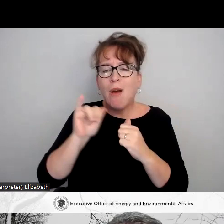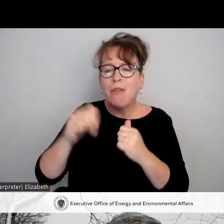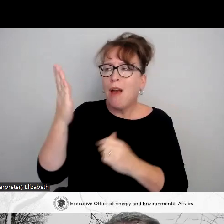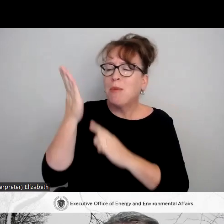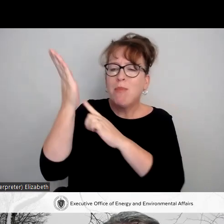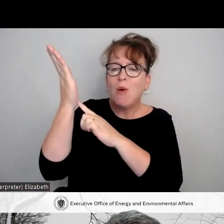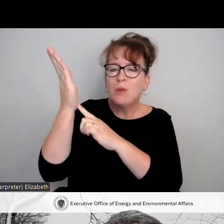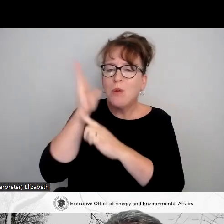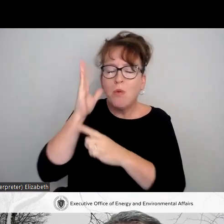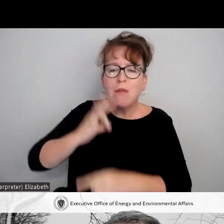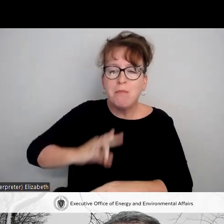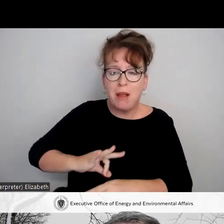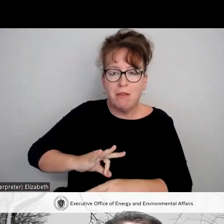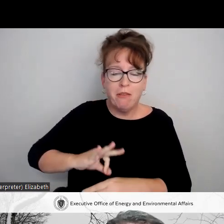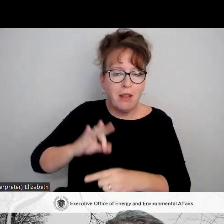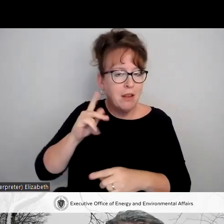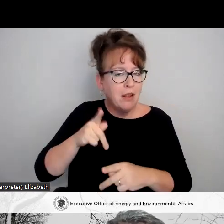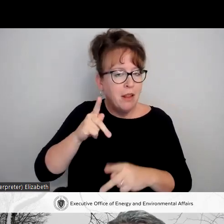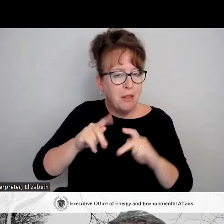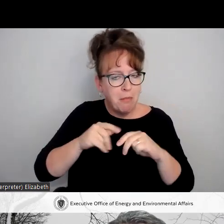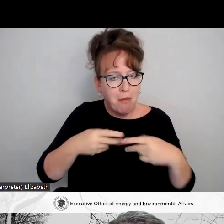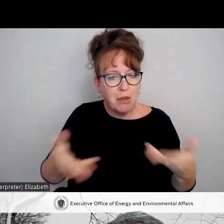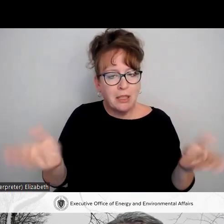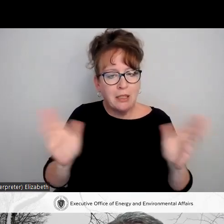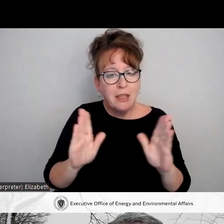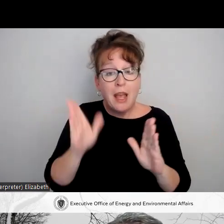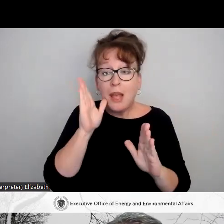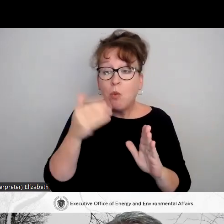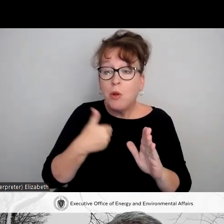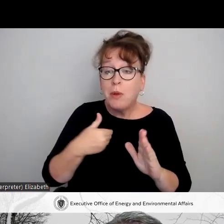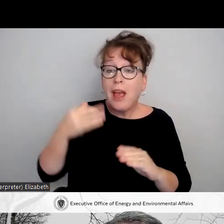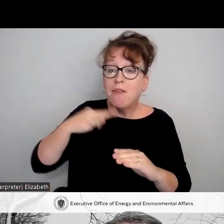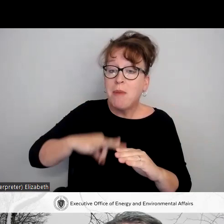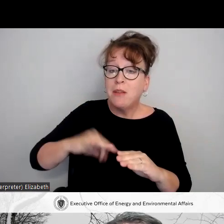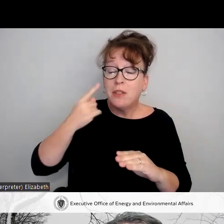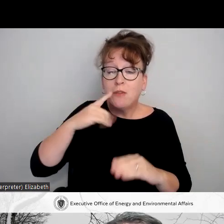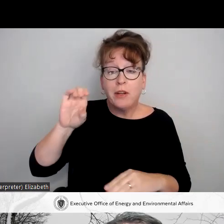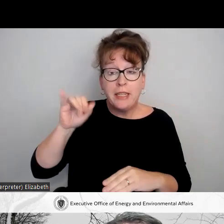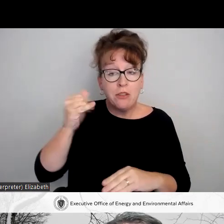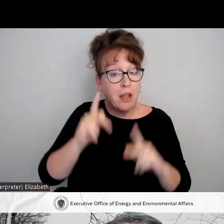public, and specifically whether there are benefits for environmental justice populations.